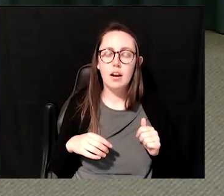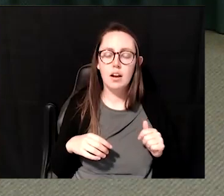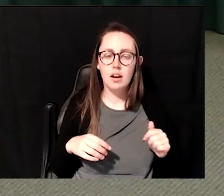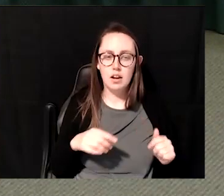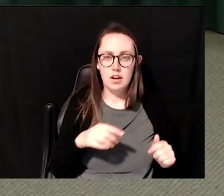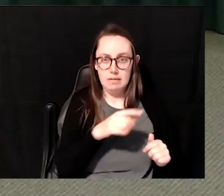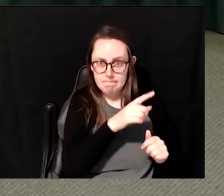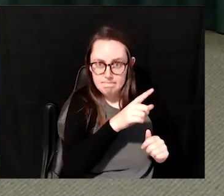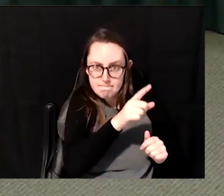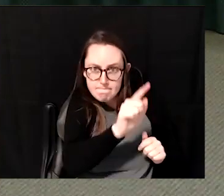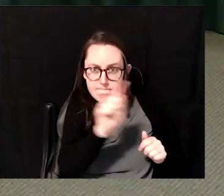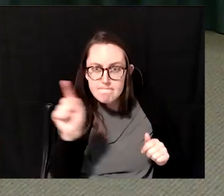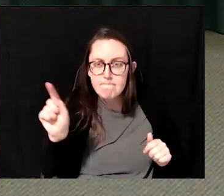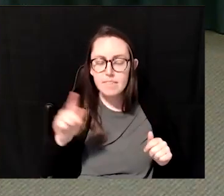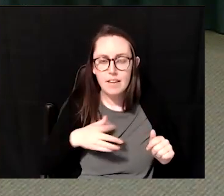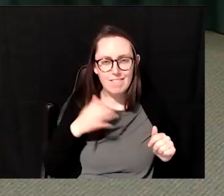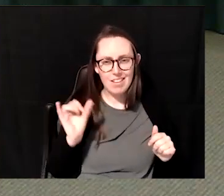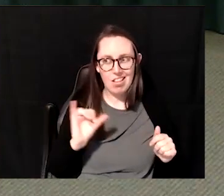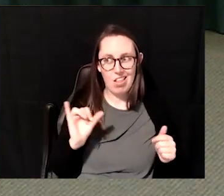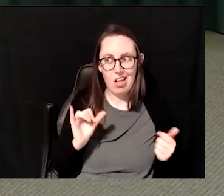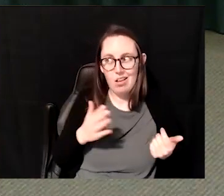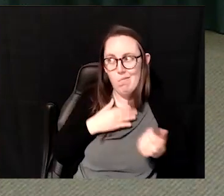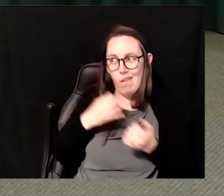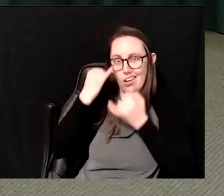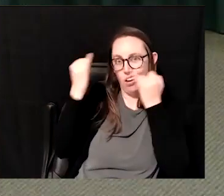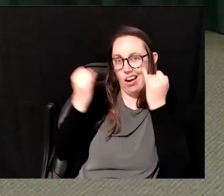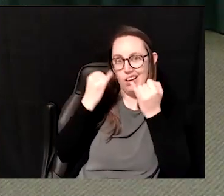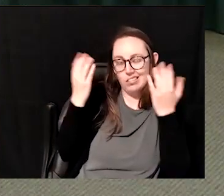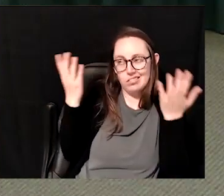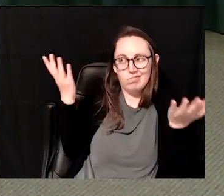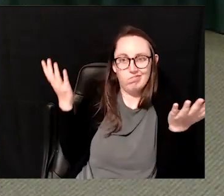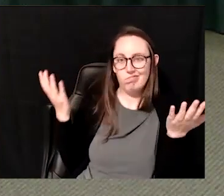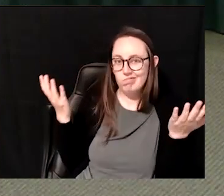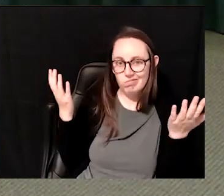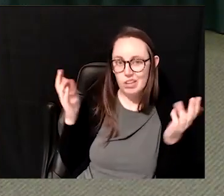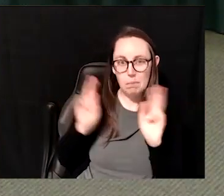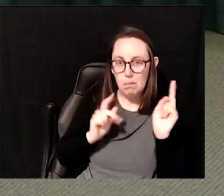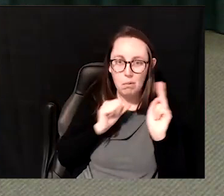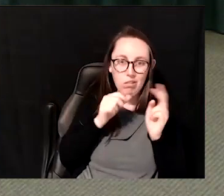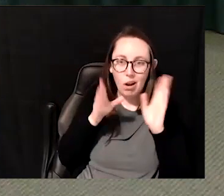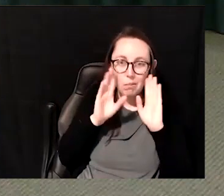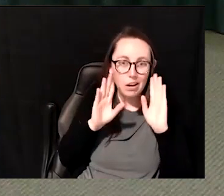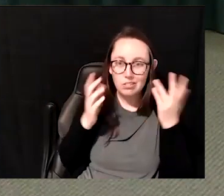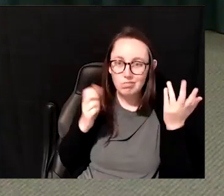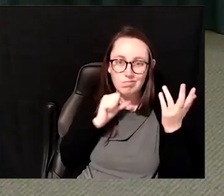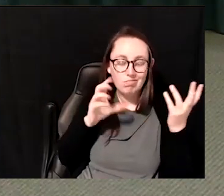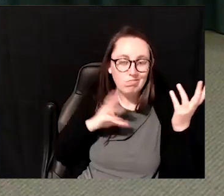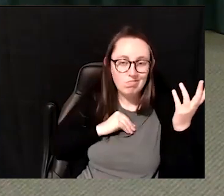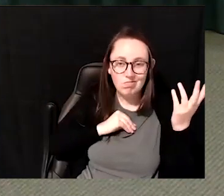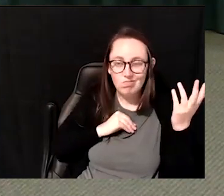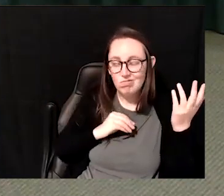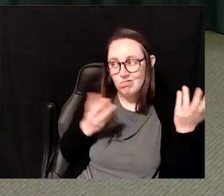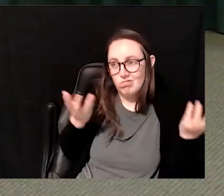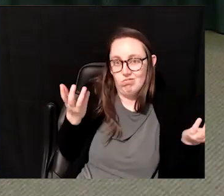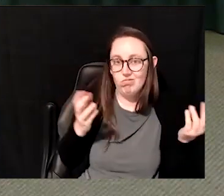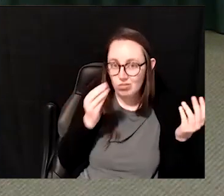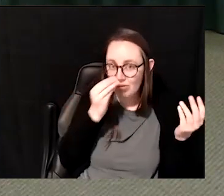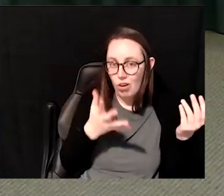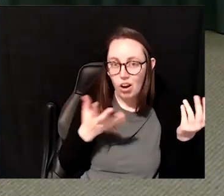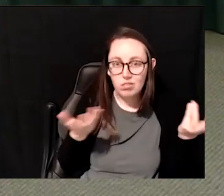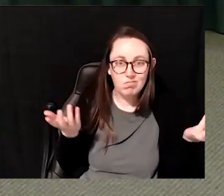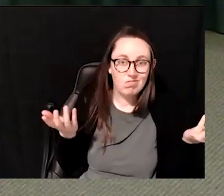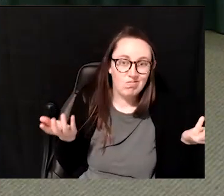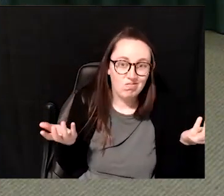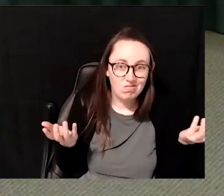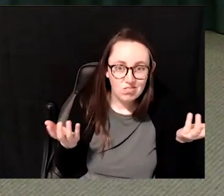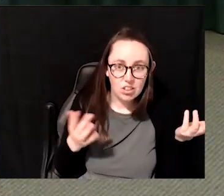taken uh seriously and left the committee uh and my understanding is